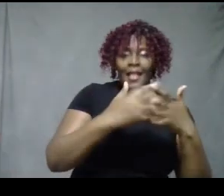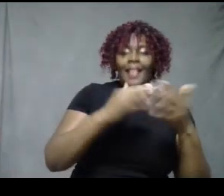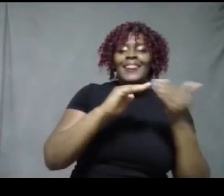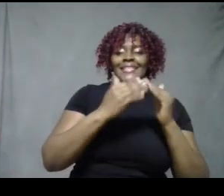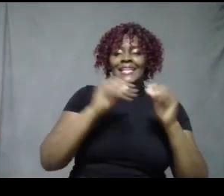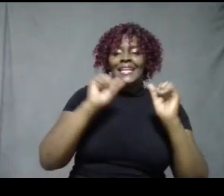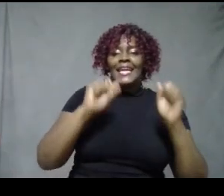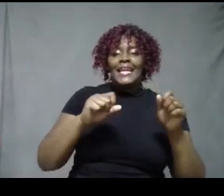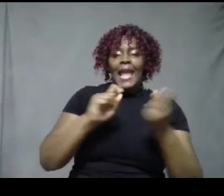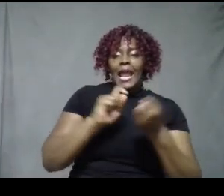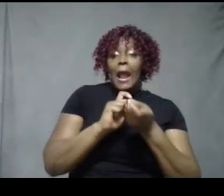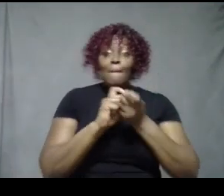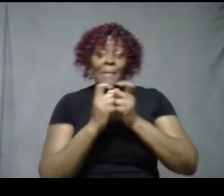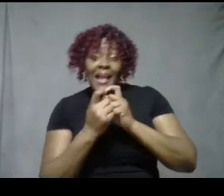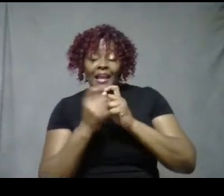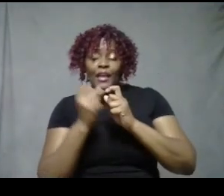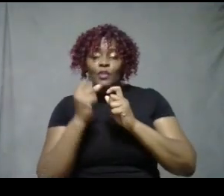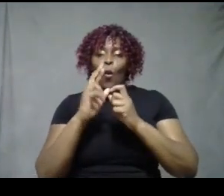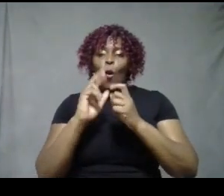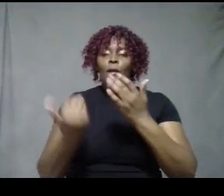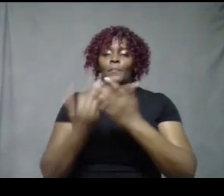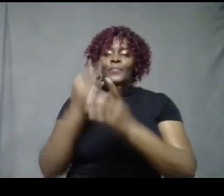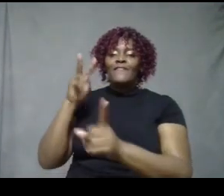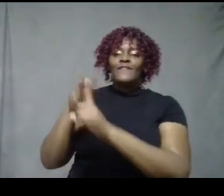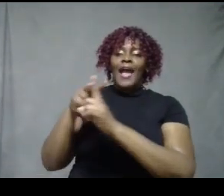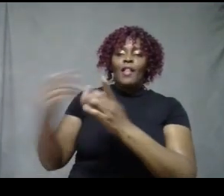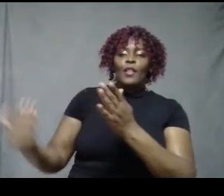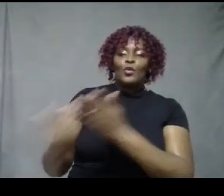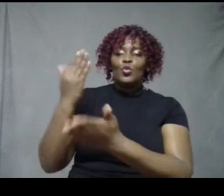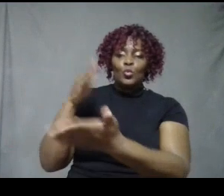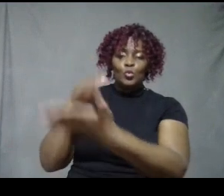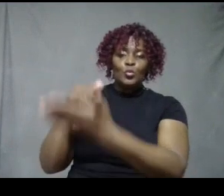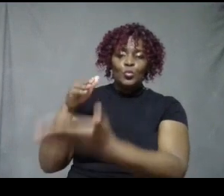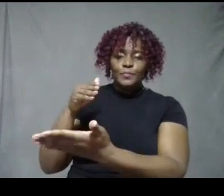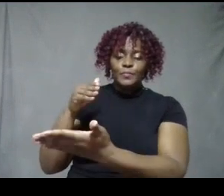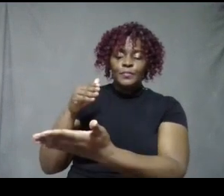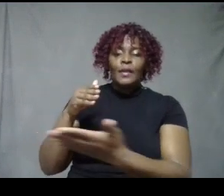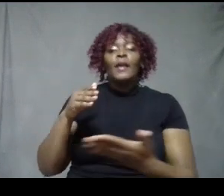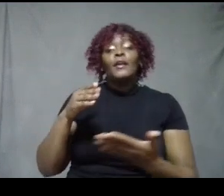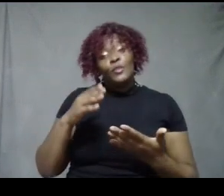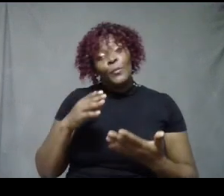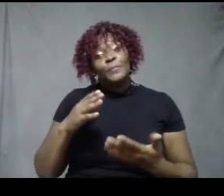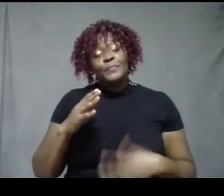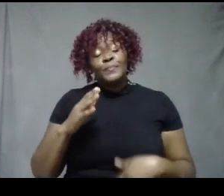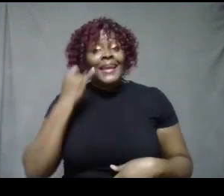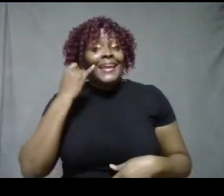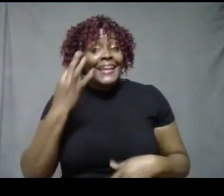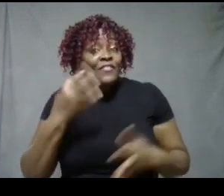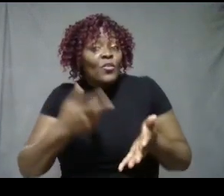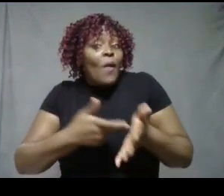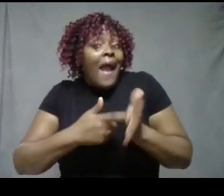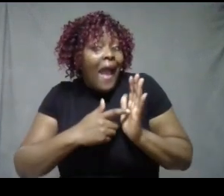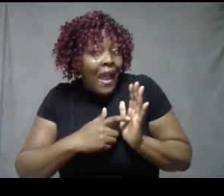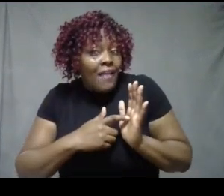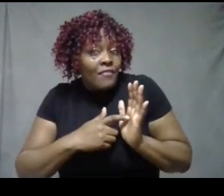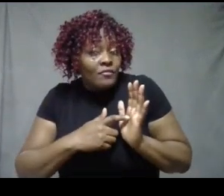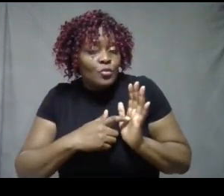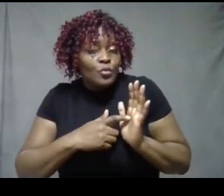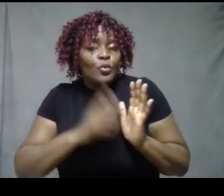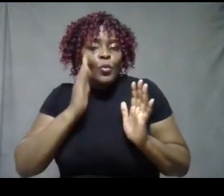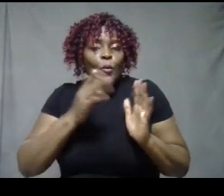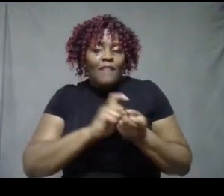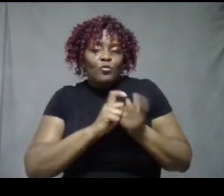our perspective, you're going to have to, if the city winds up in that position, you're going to have to amend your lawsuit